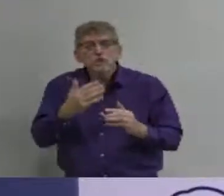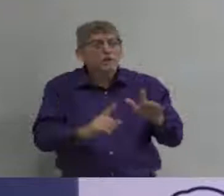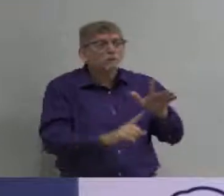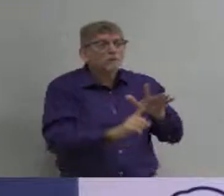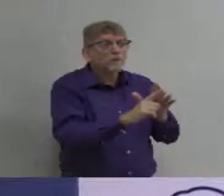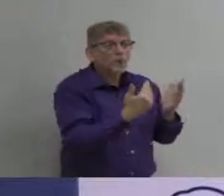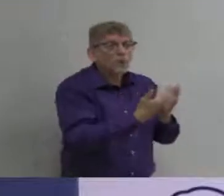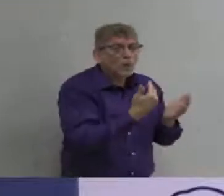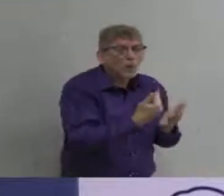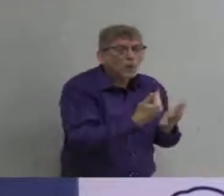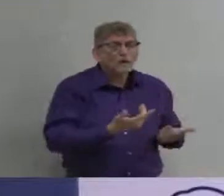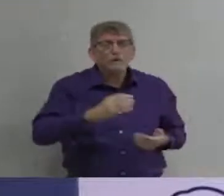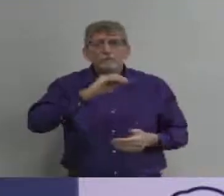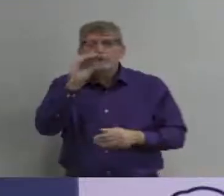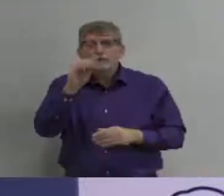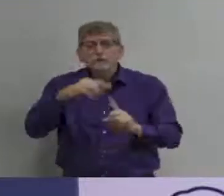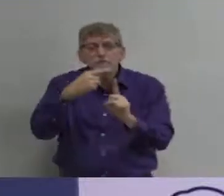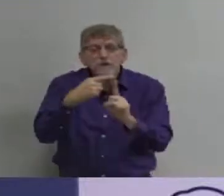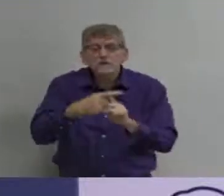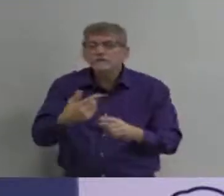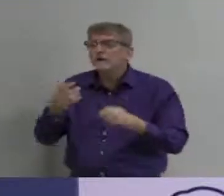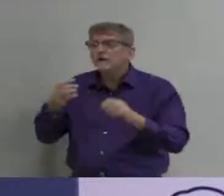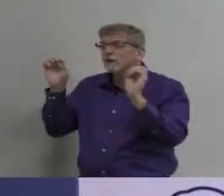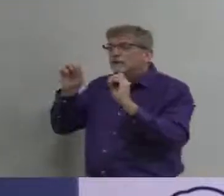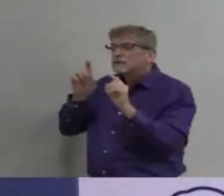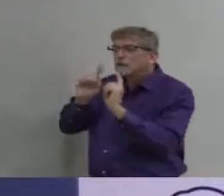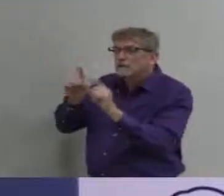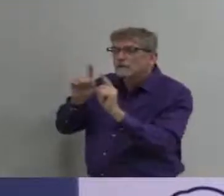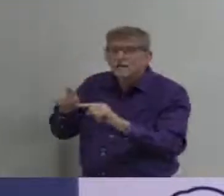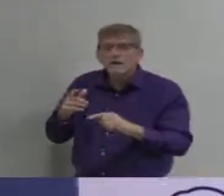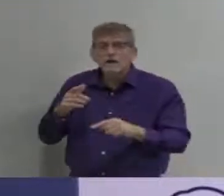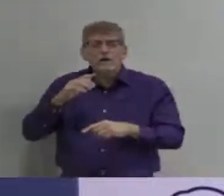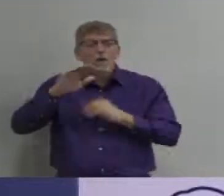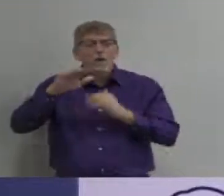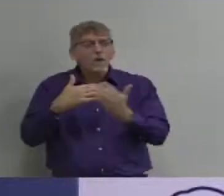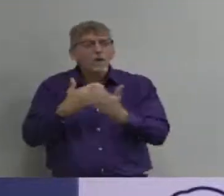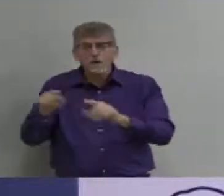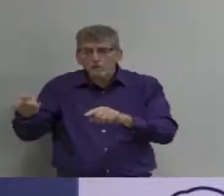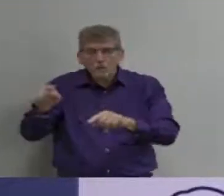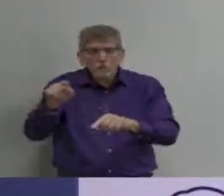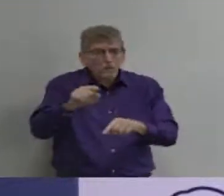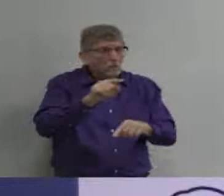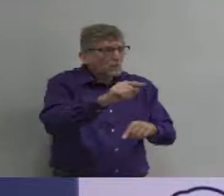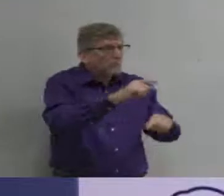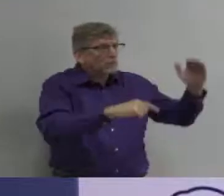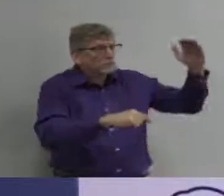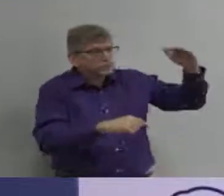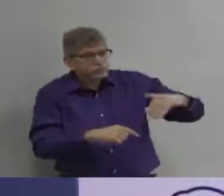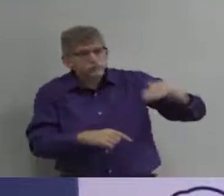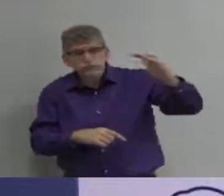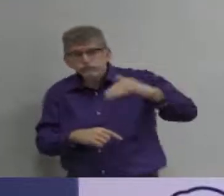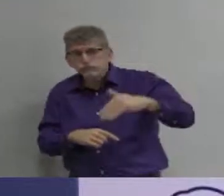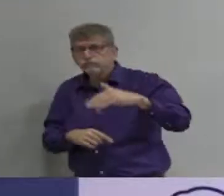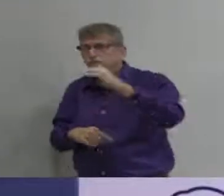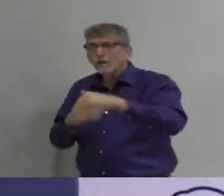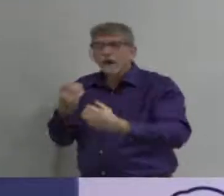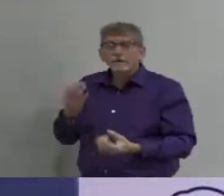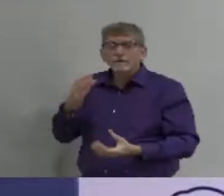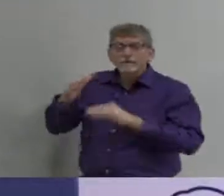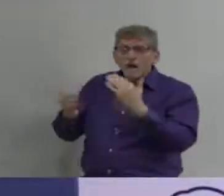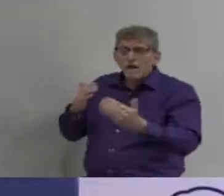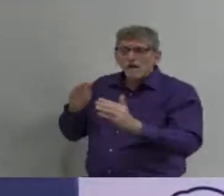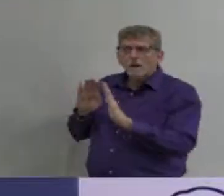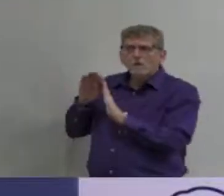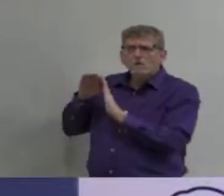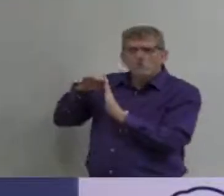and emergency department visits have decreased. The rate at which deaths from COVID-19 are occurring is also slowing. We